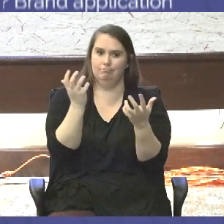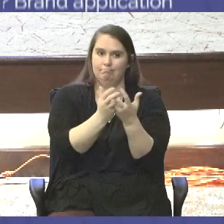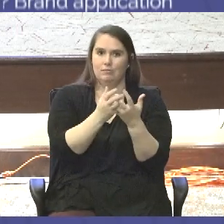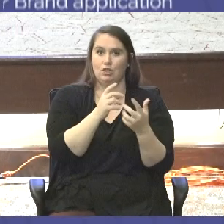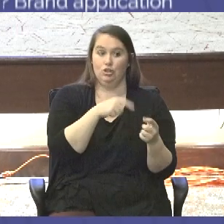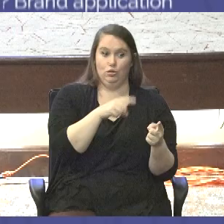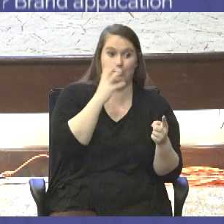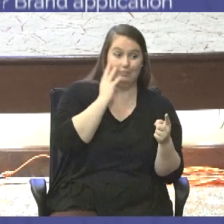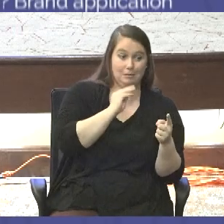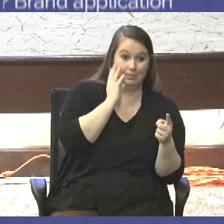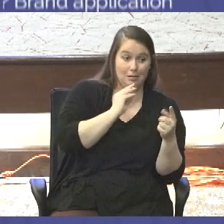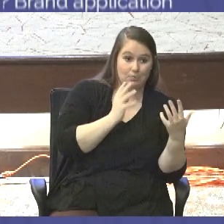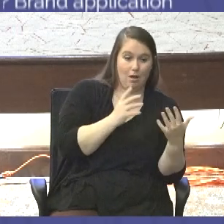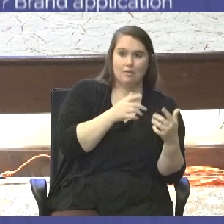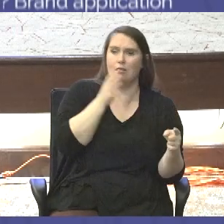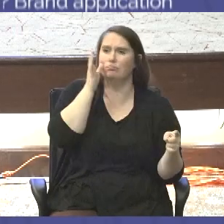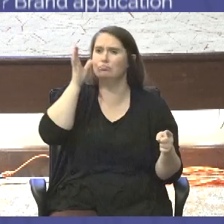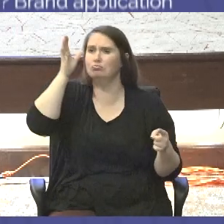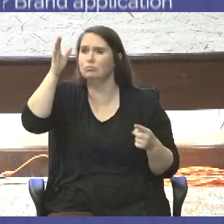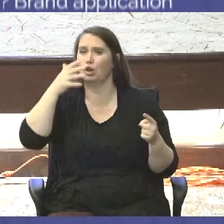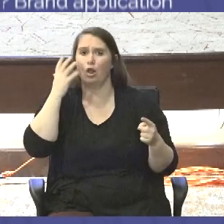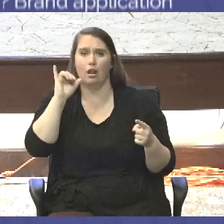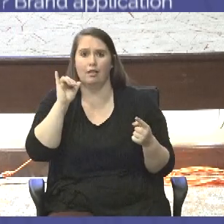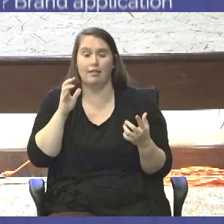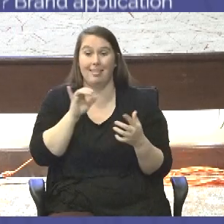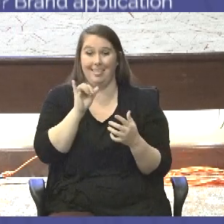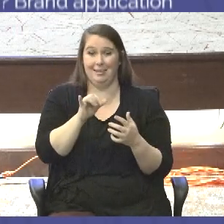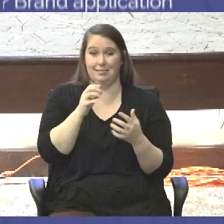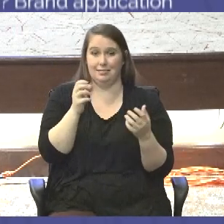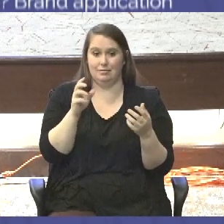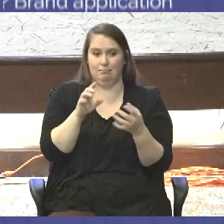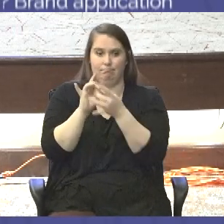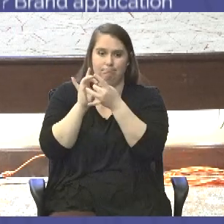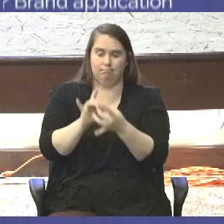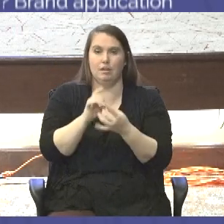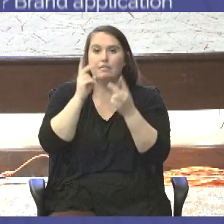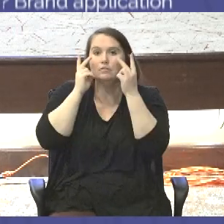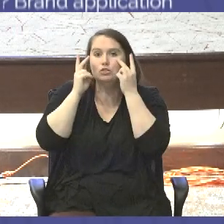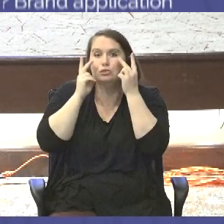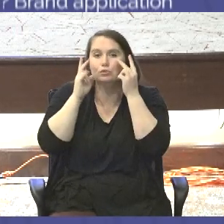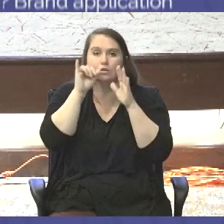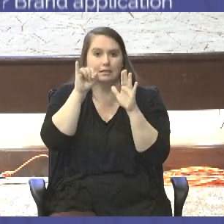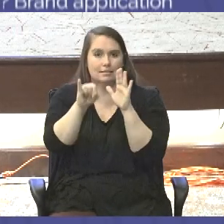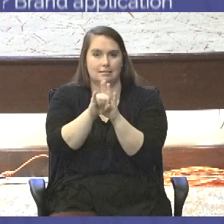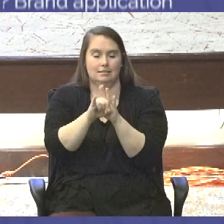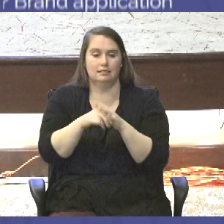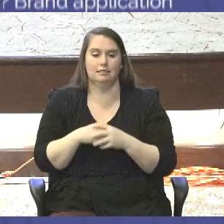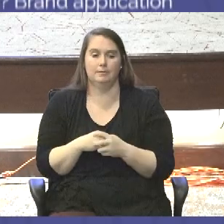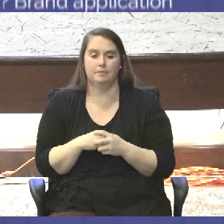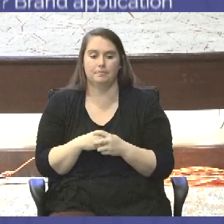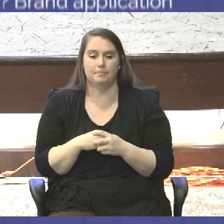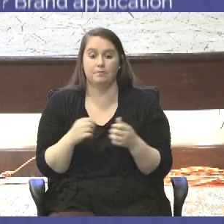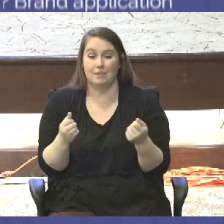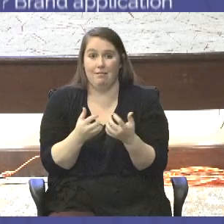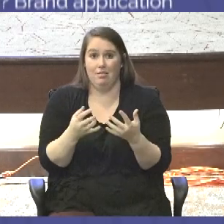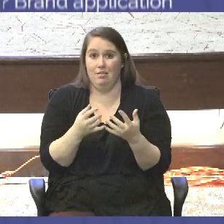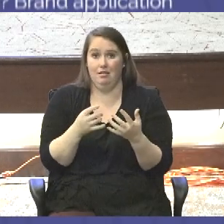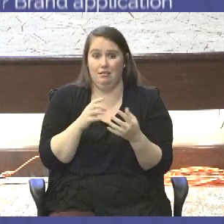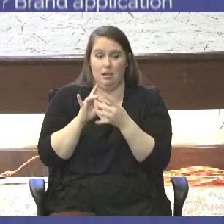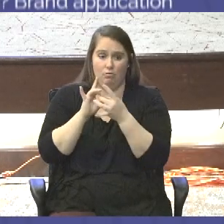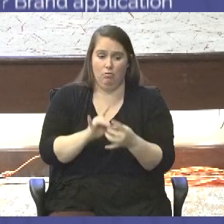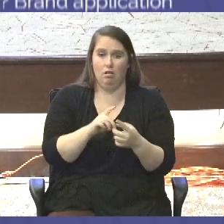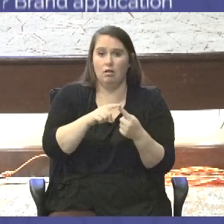going. That's really kind of part of that visual identity, that look and feel. It's everything from colors